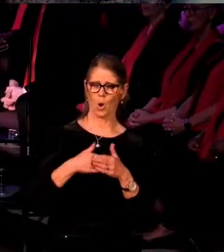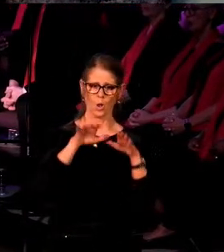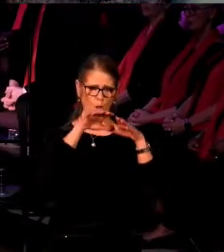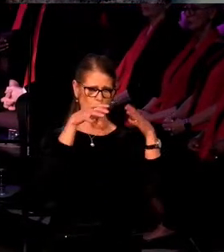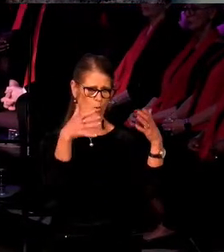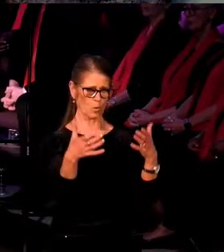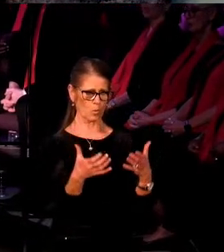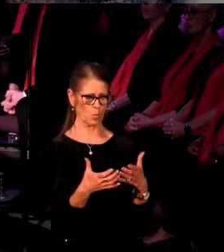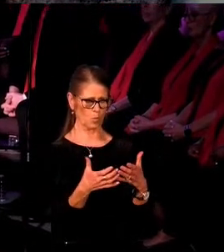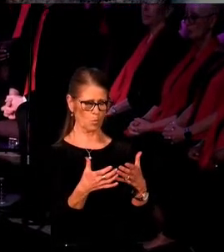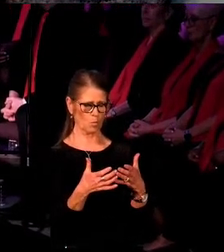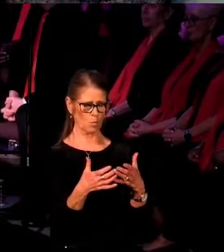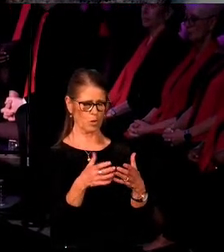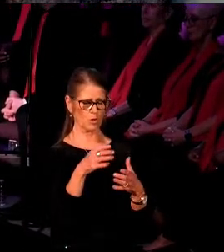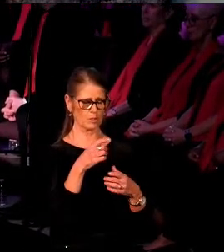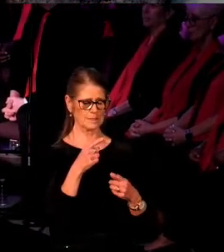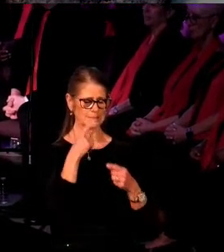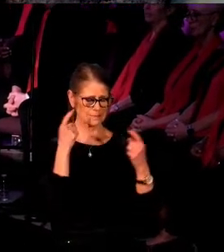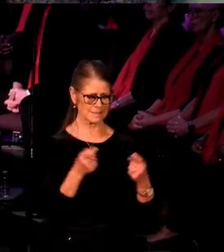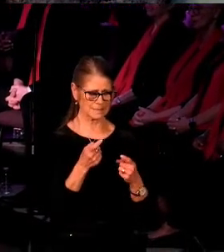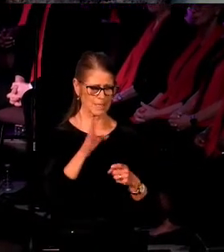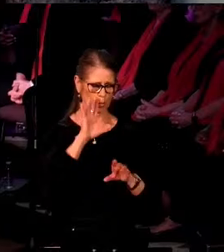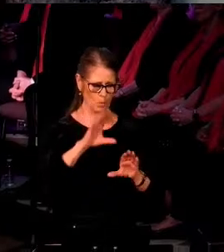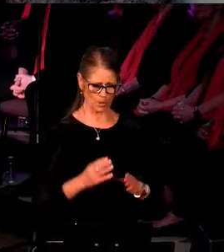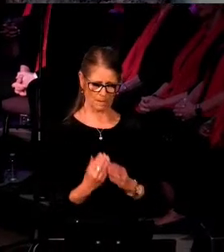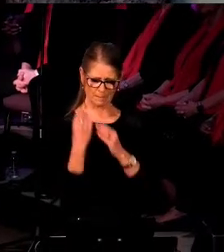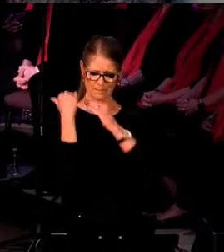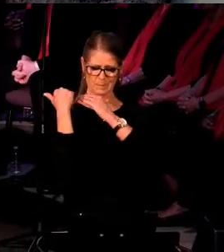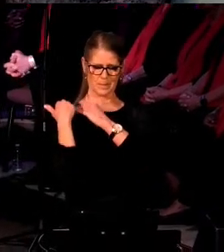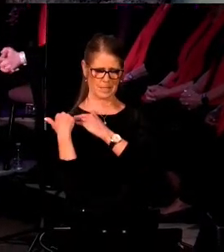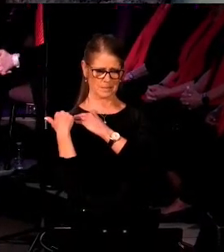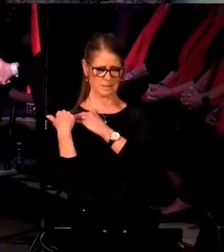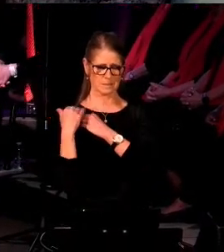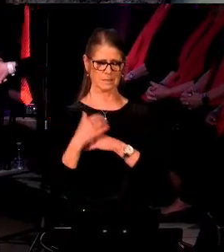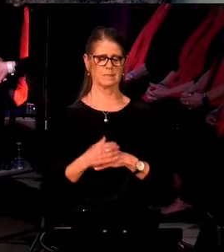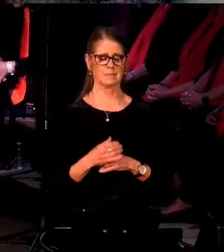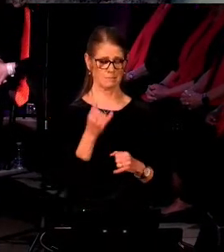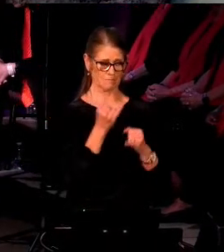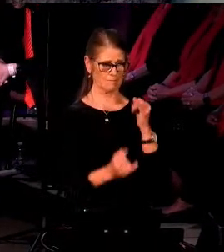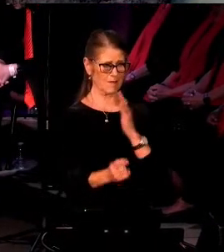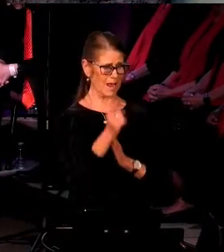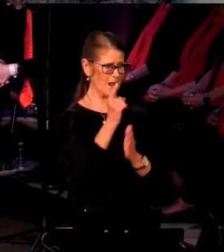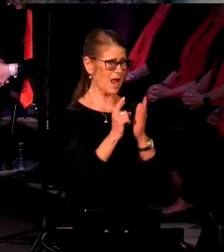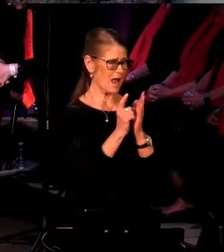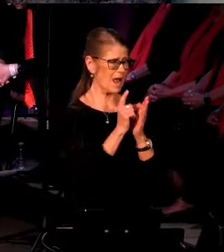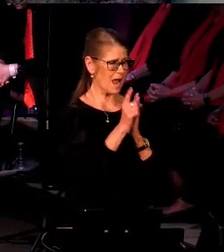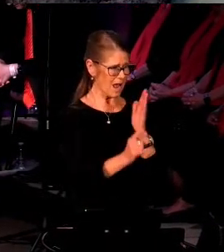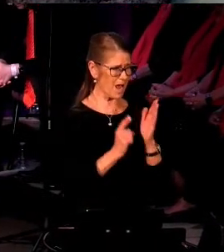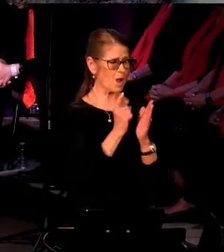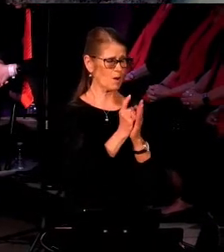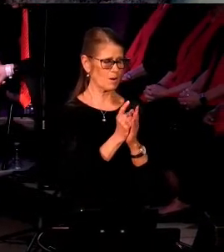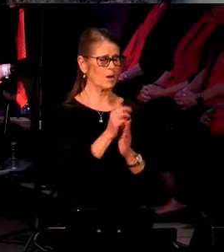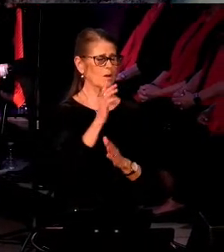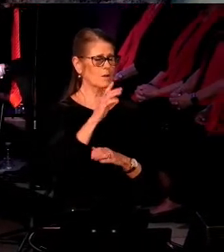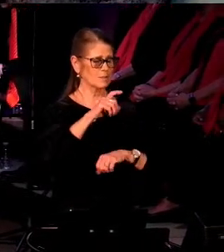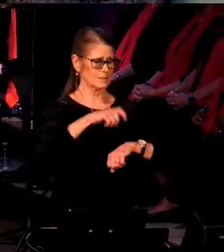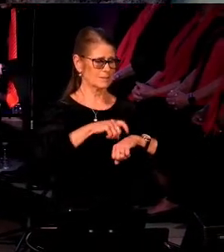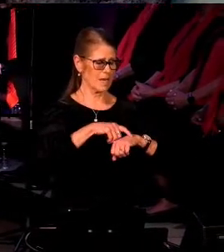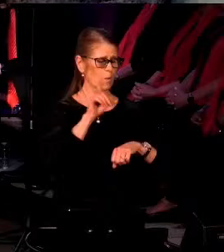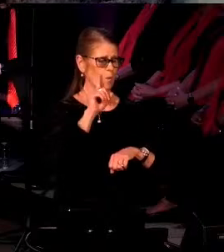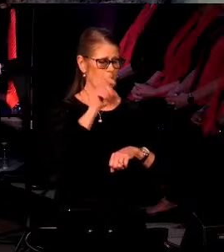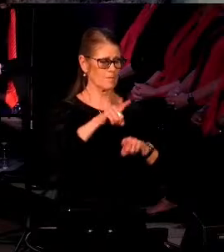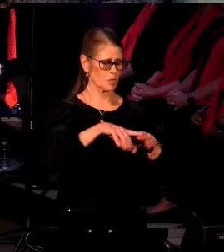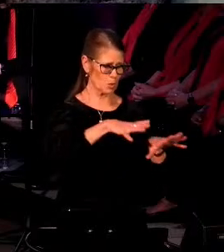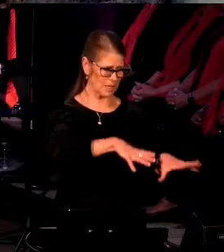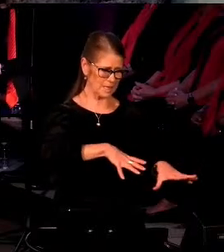him. He knew that his final hour had come to depart out of this world to the